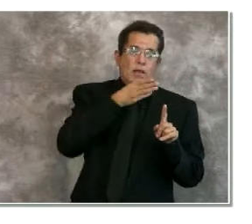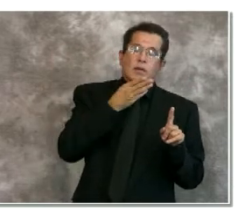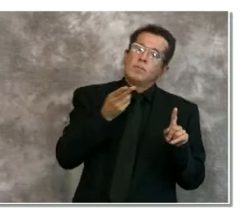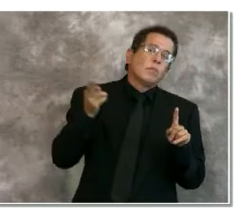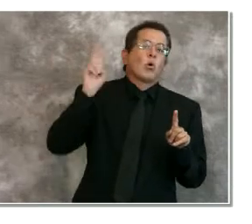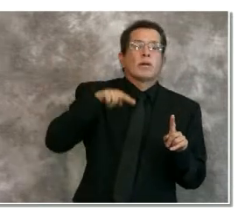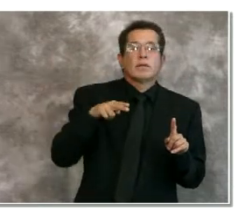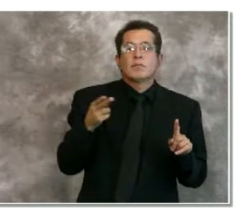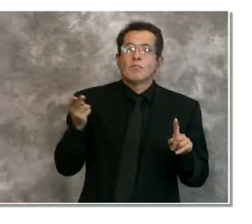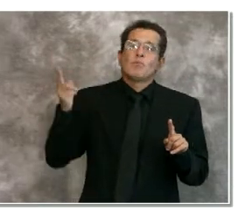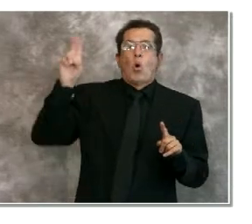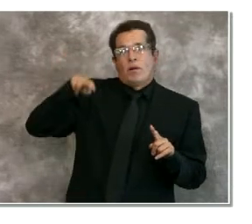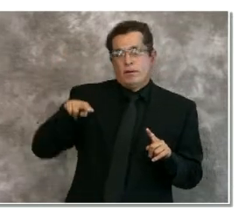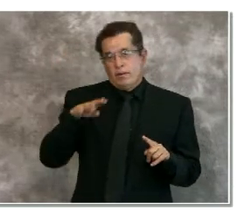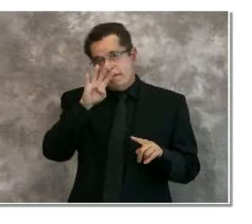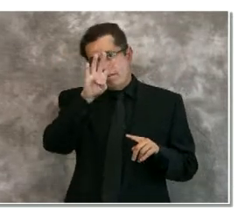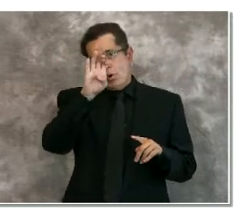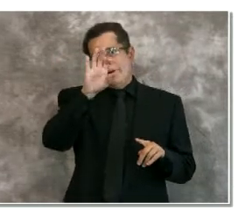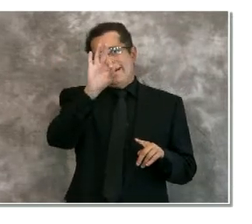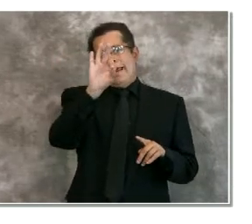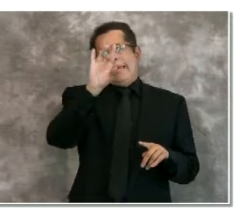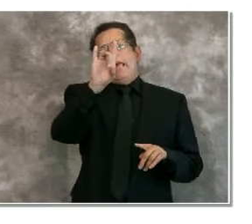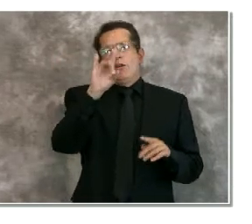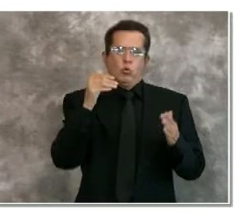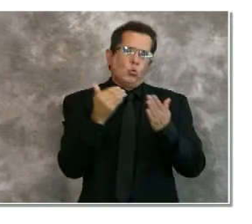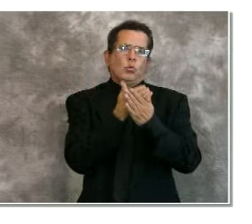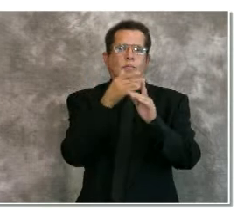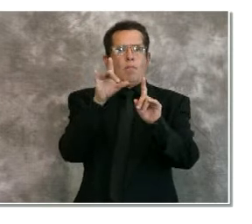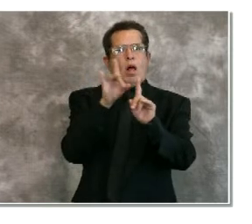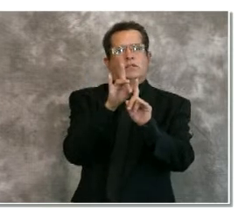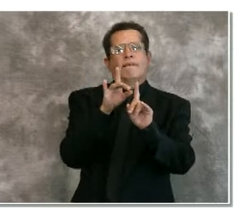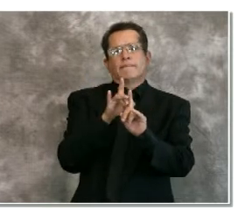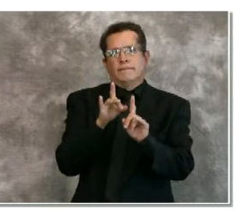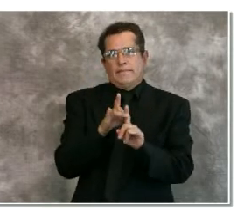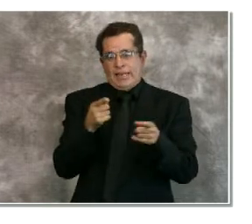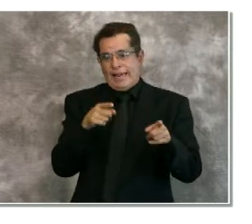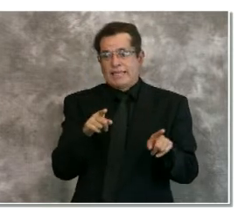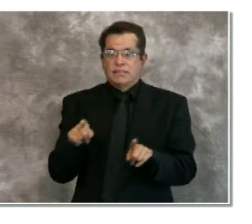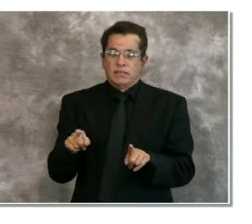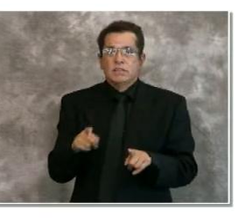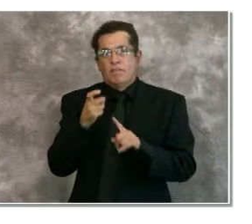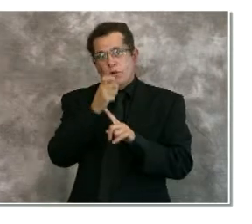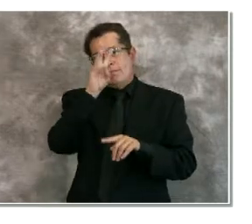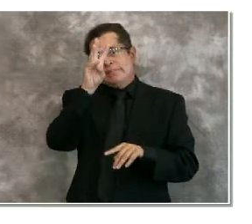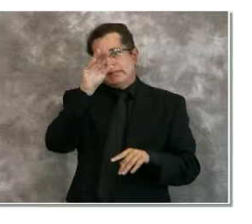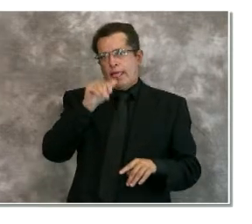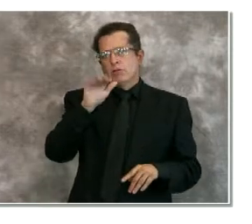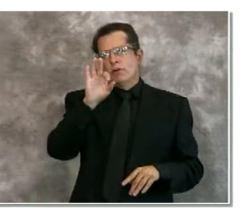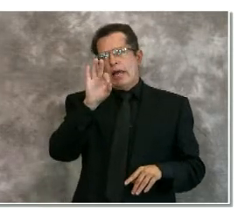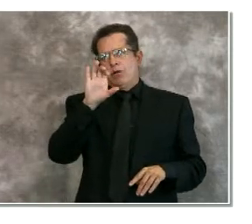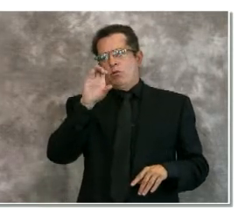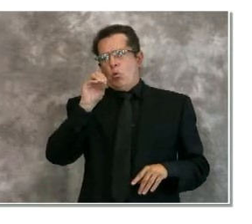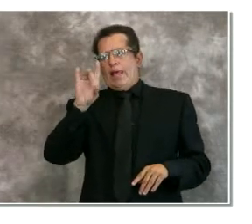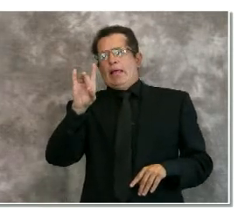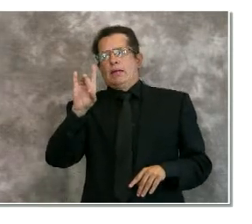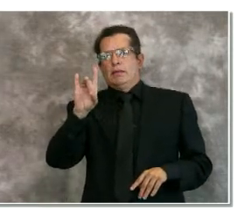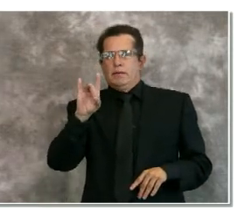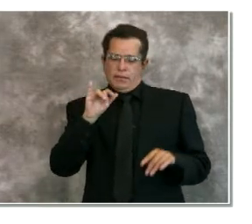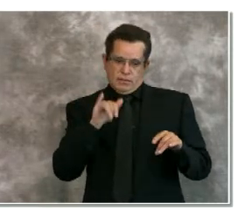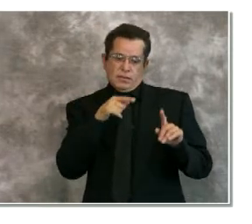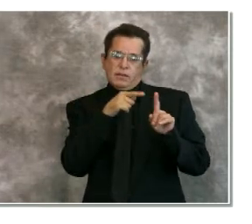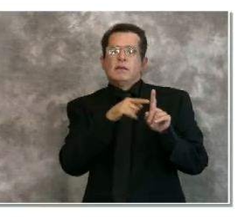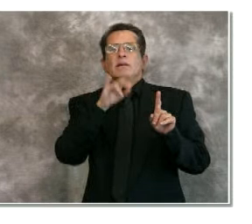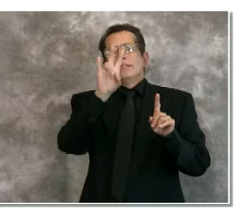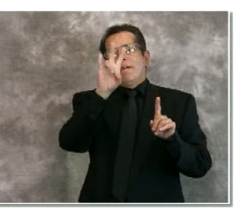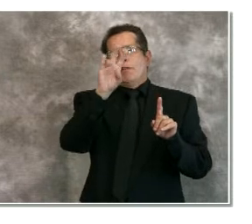that. So again, 498 new positive cases out of the 6,908, which is a